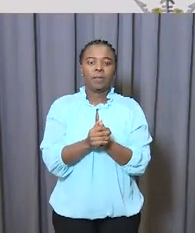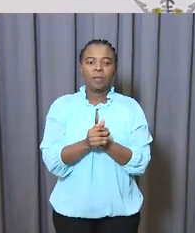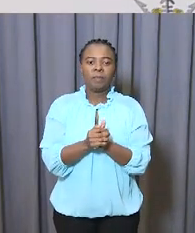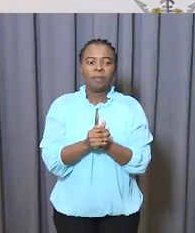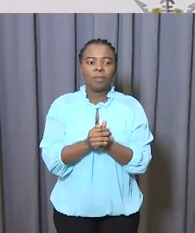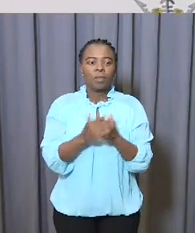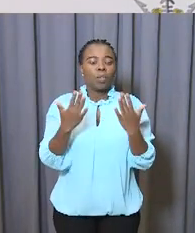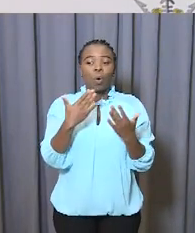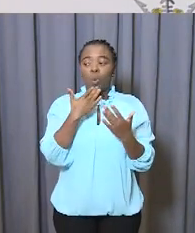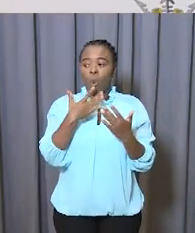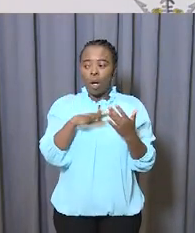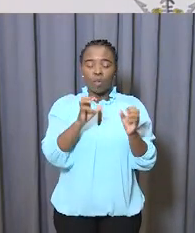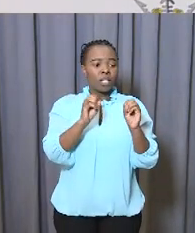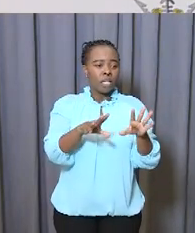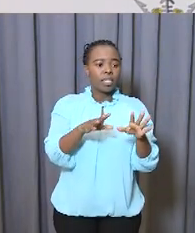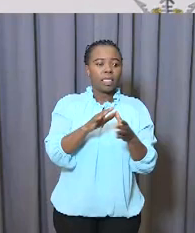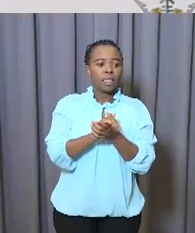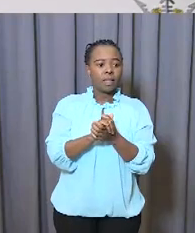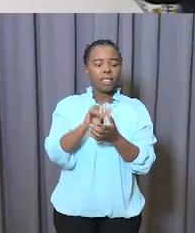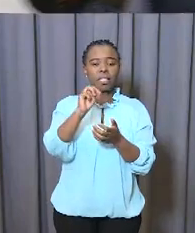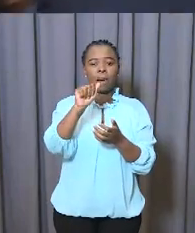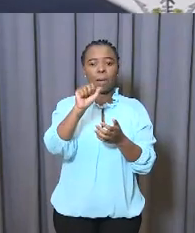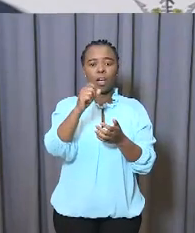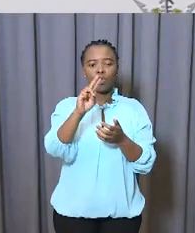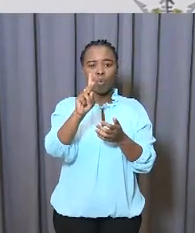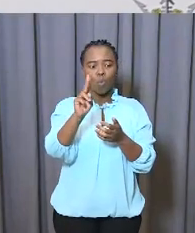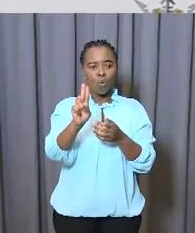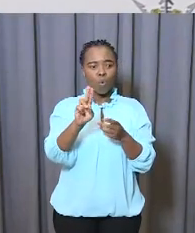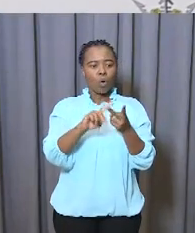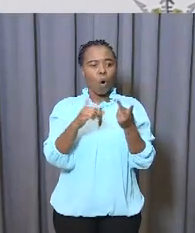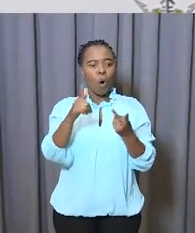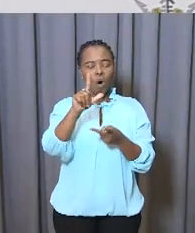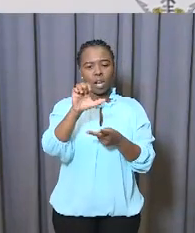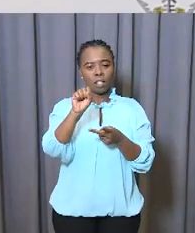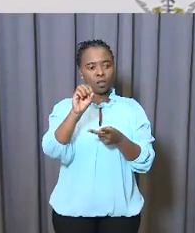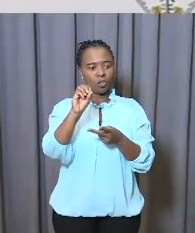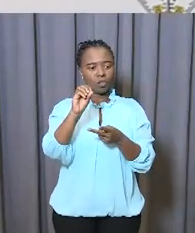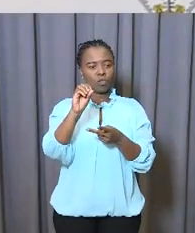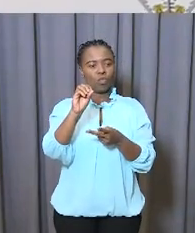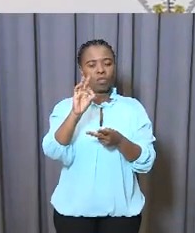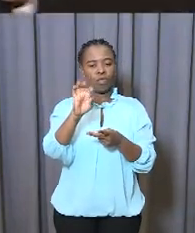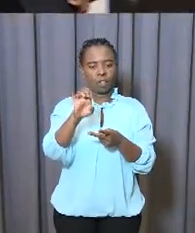Who would like to start? MEC Masuku or MEC Lisuf wants to start.